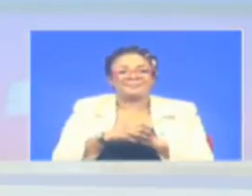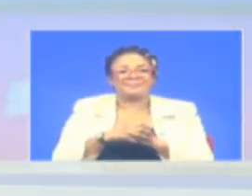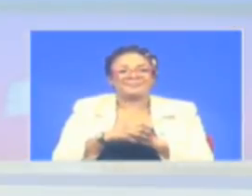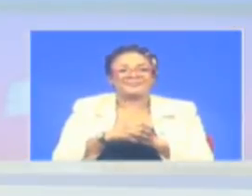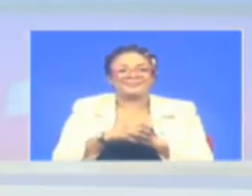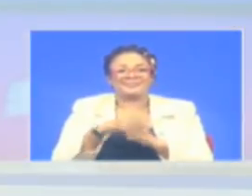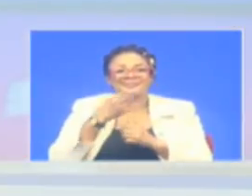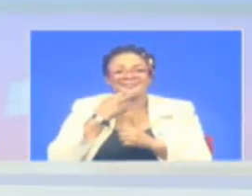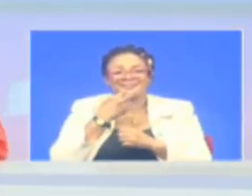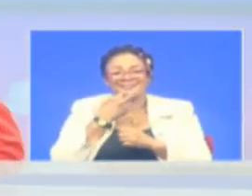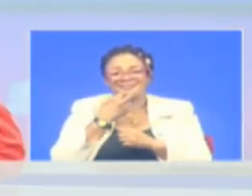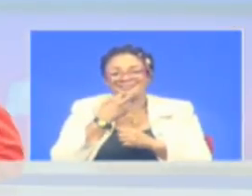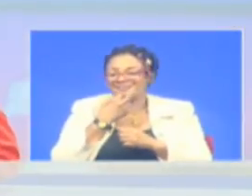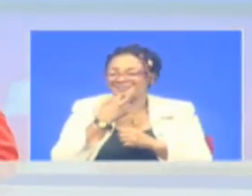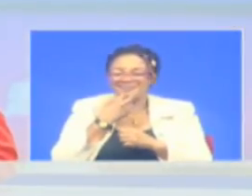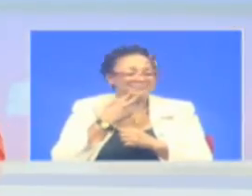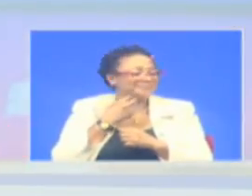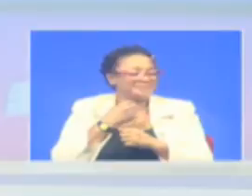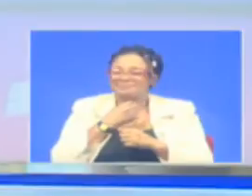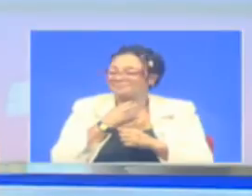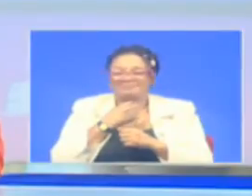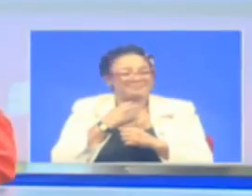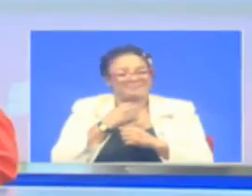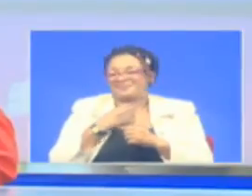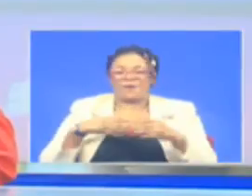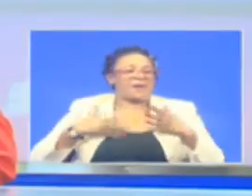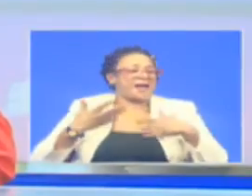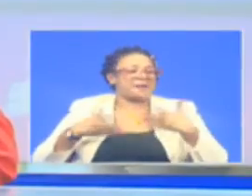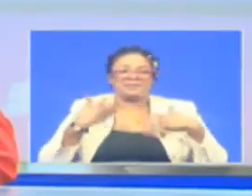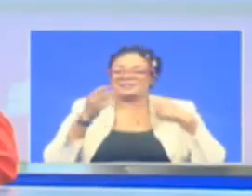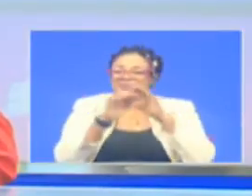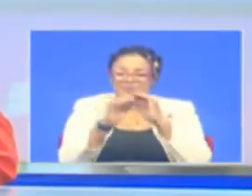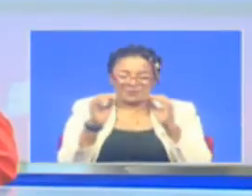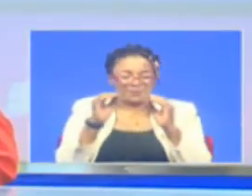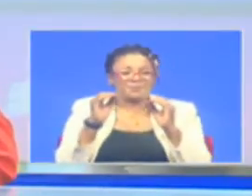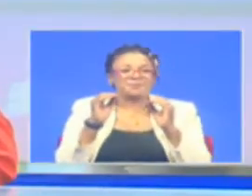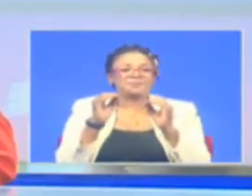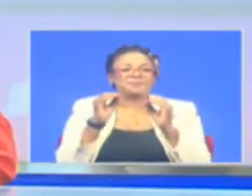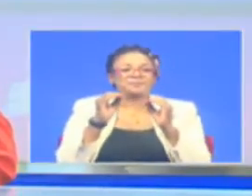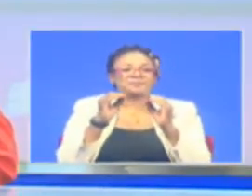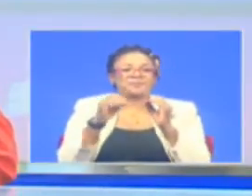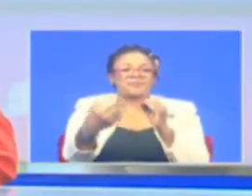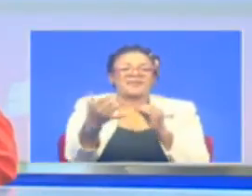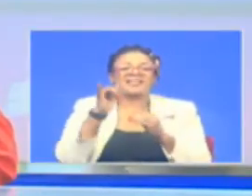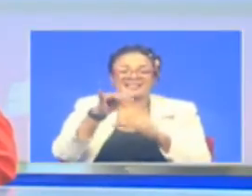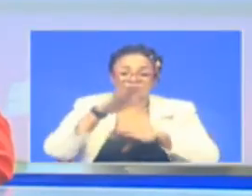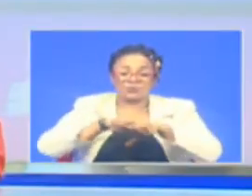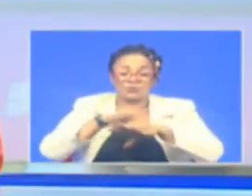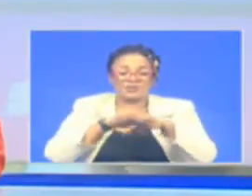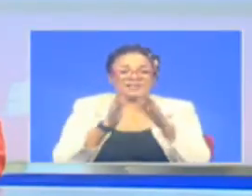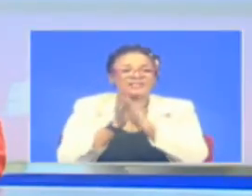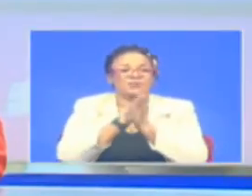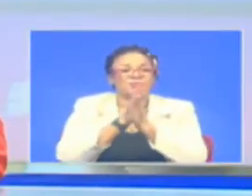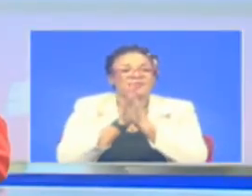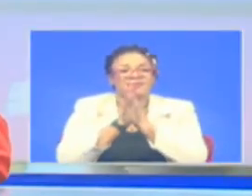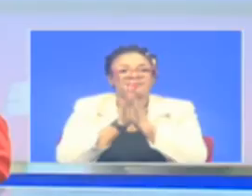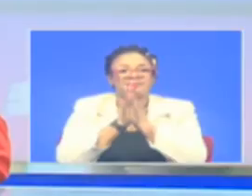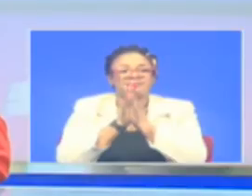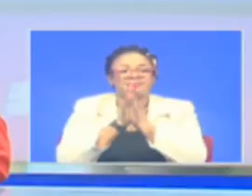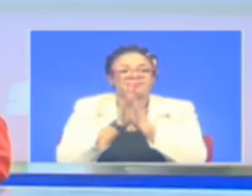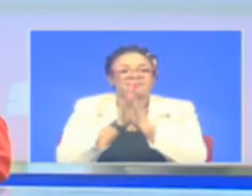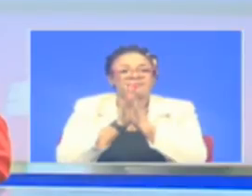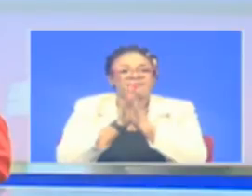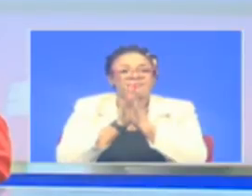Gina, you did not look impressed. But either way, a great story there. One that no